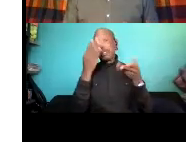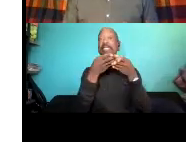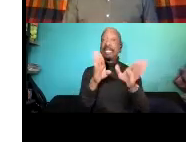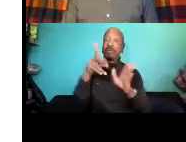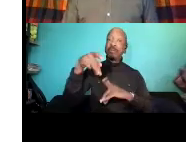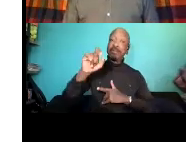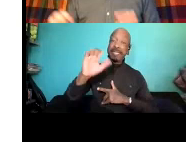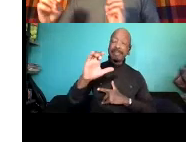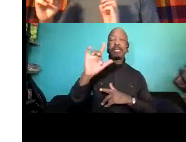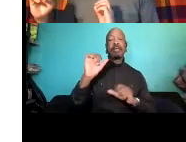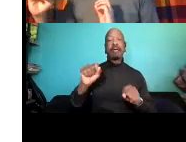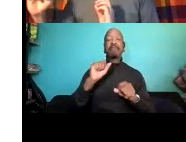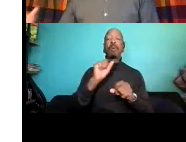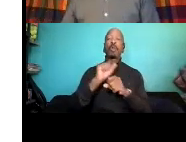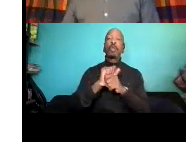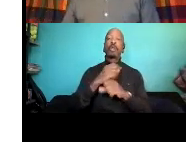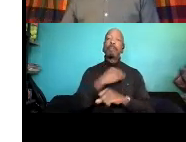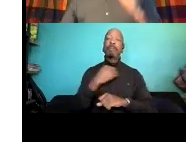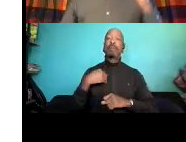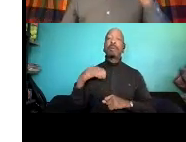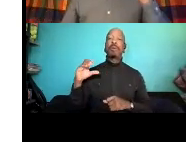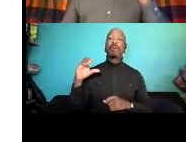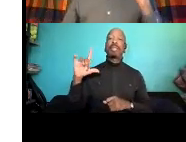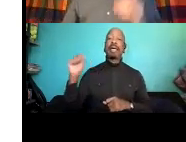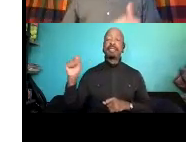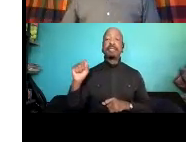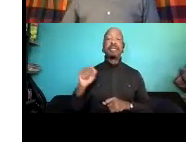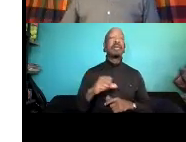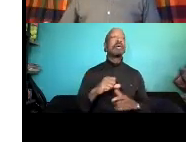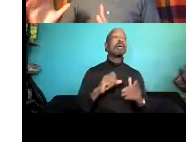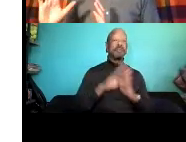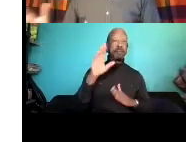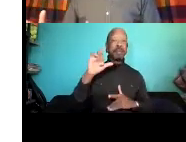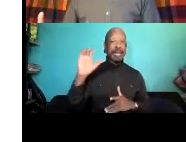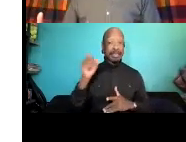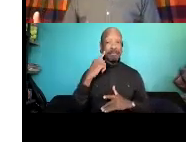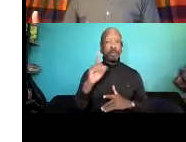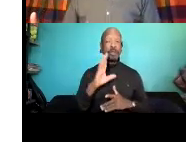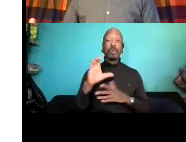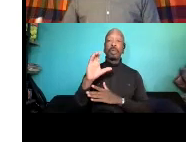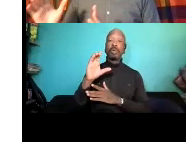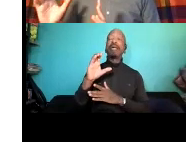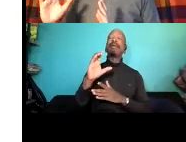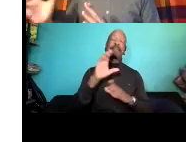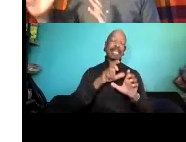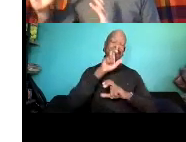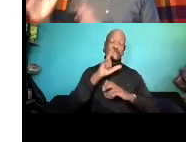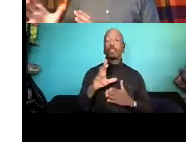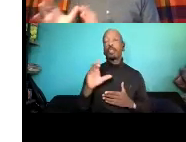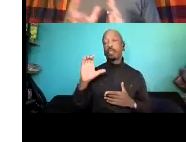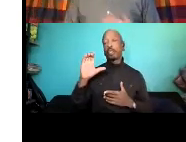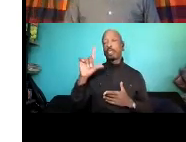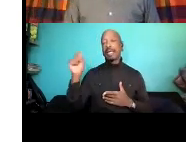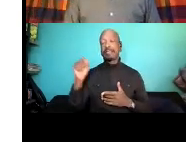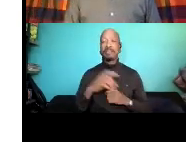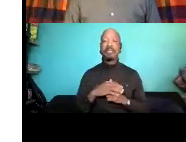member class, and you can have an investor member class for your cooperative. And those investor members and their legal rights